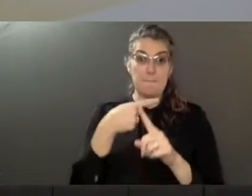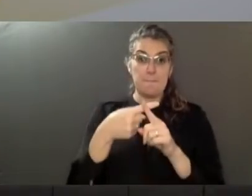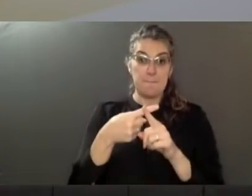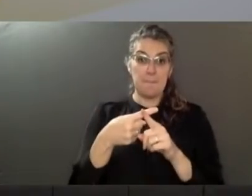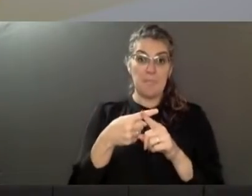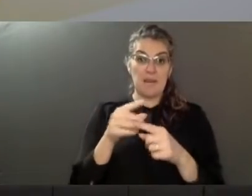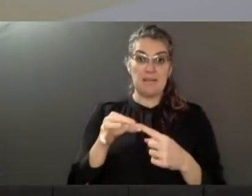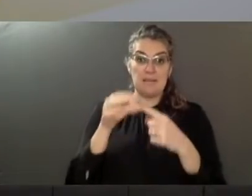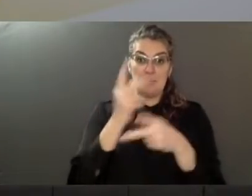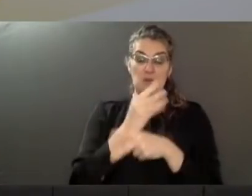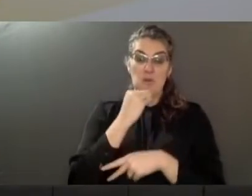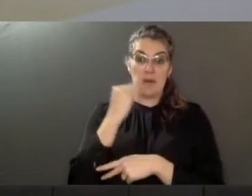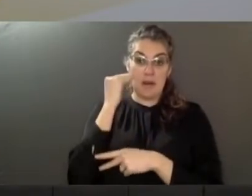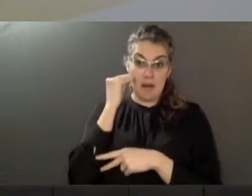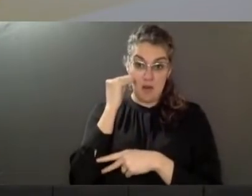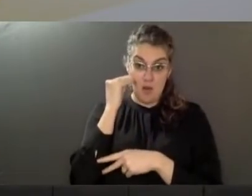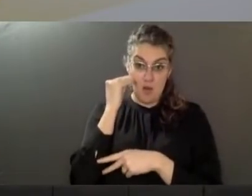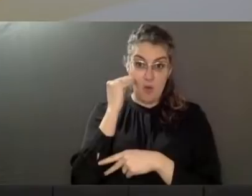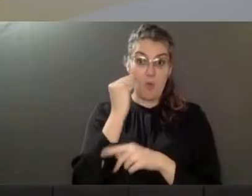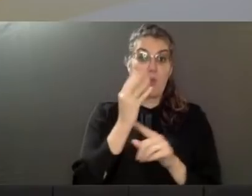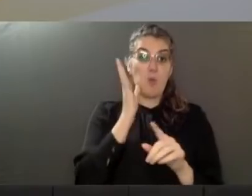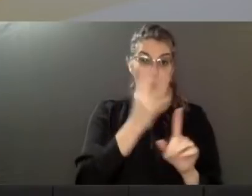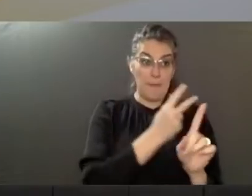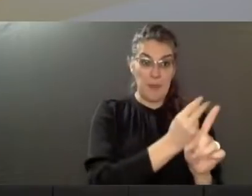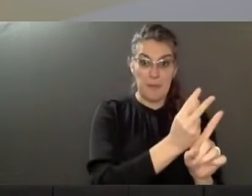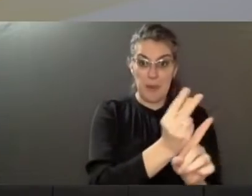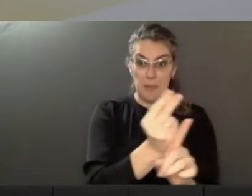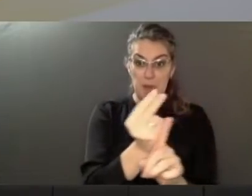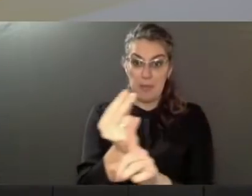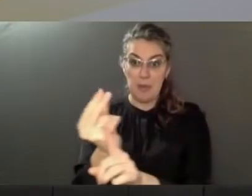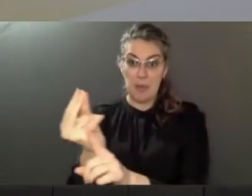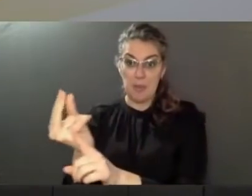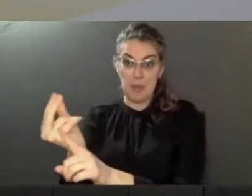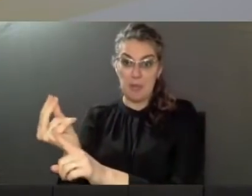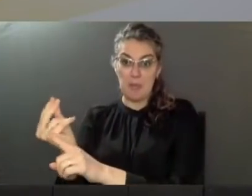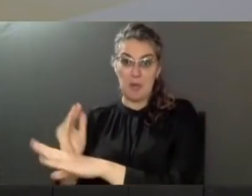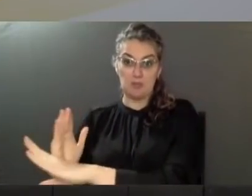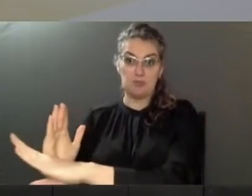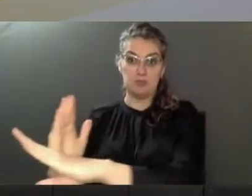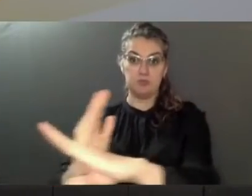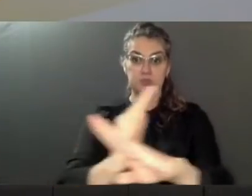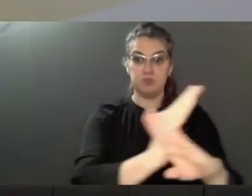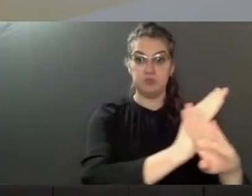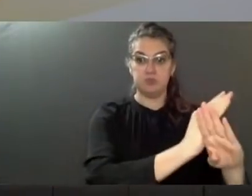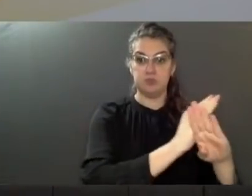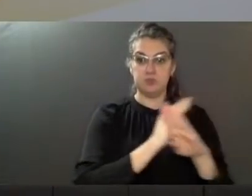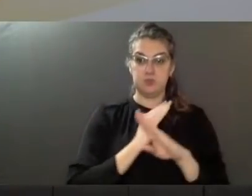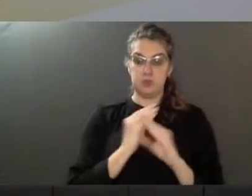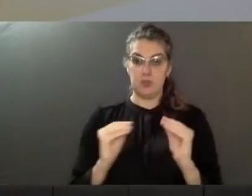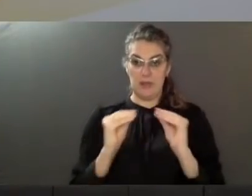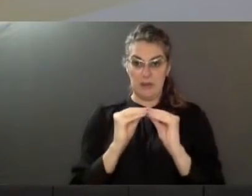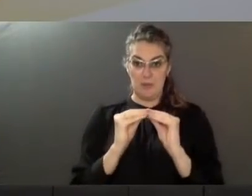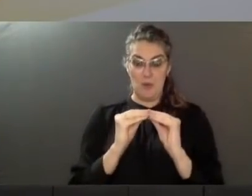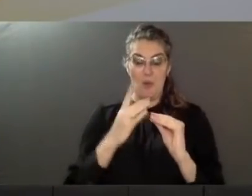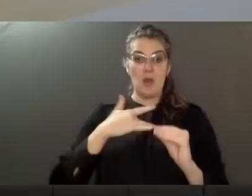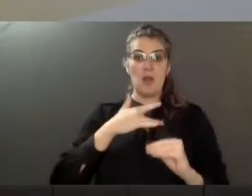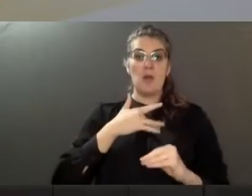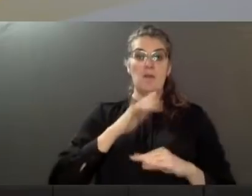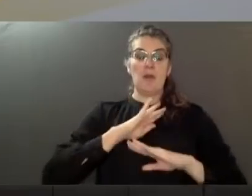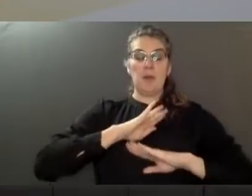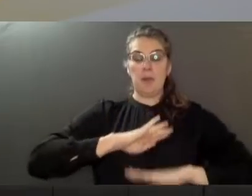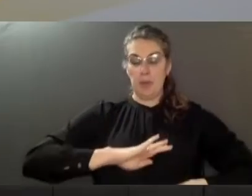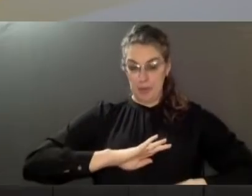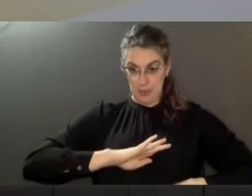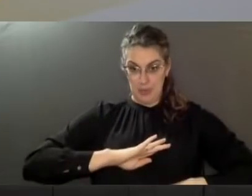a really good milestone on our COVID journey and a relief when this group is immunized and protected against